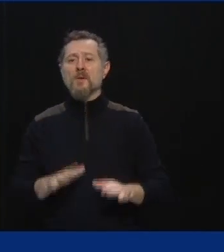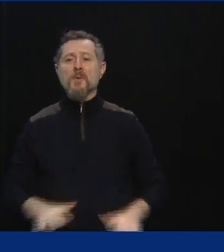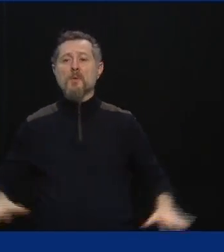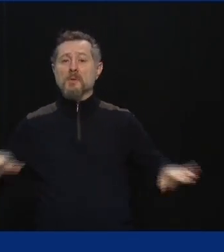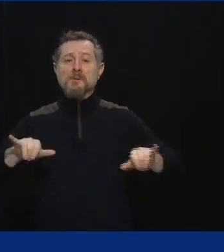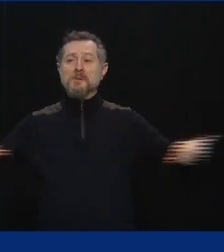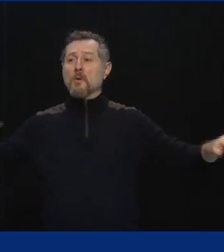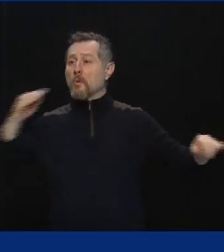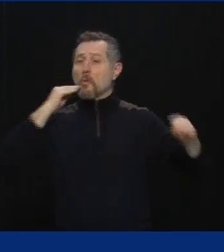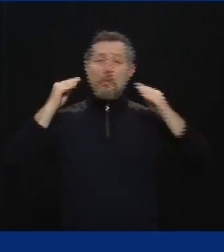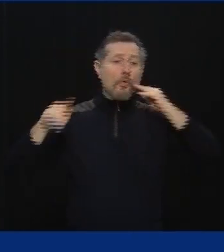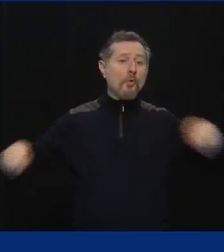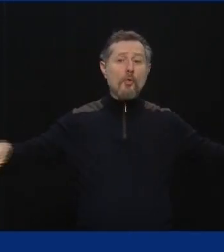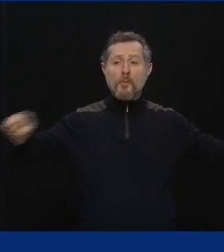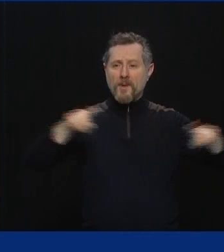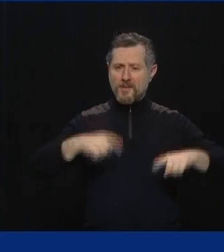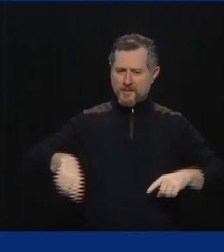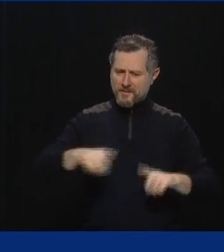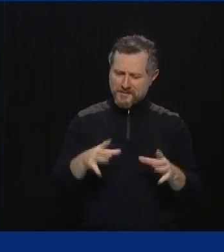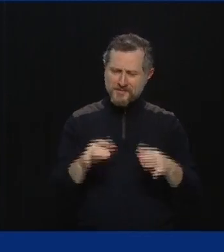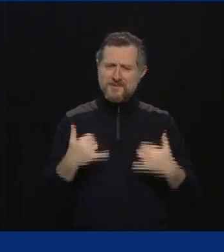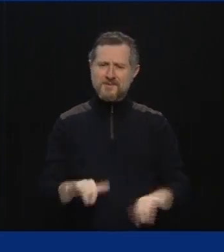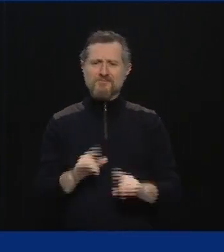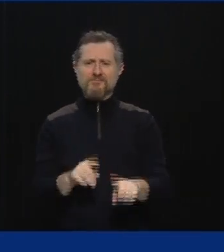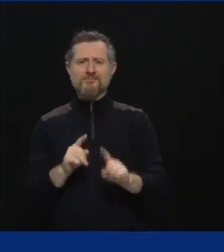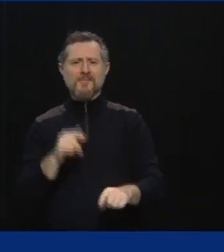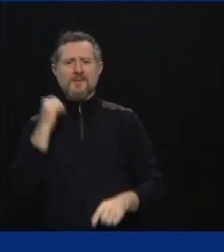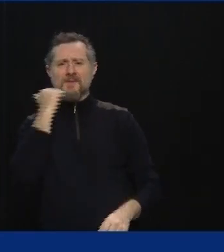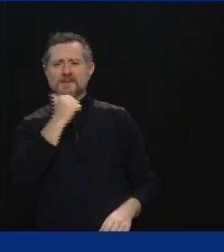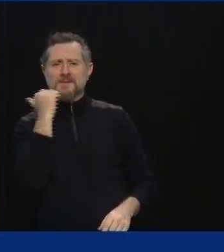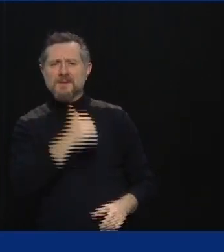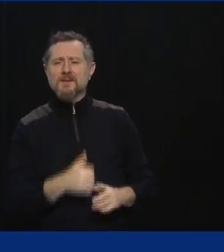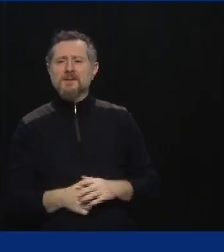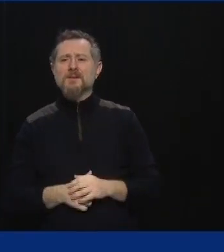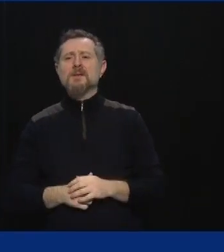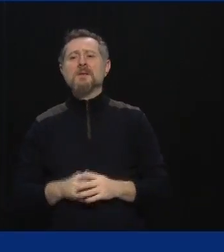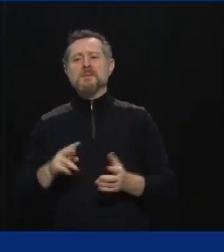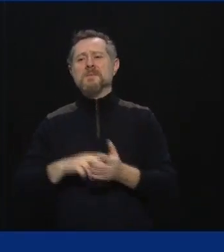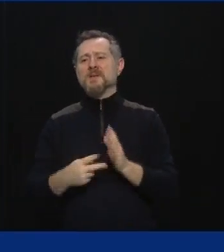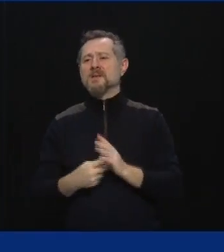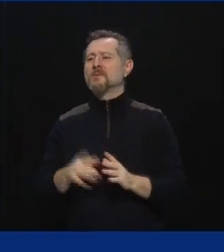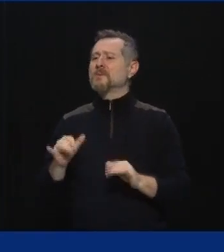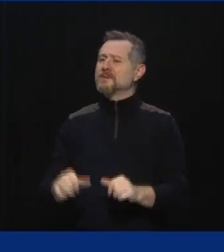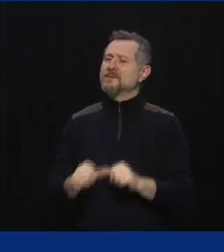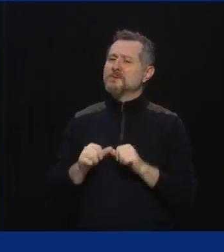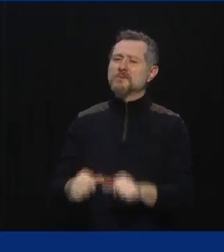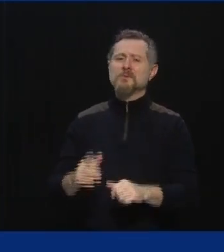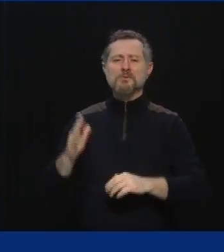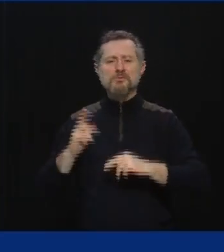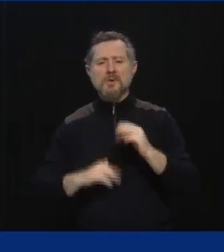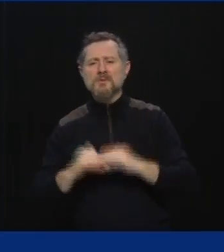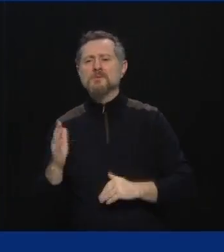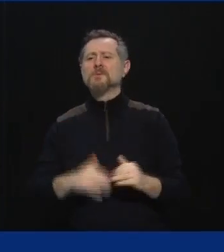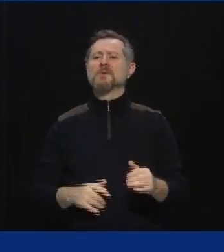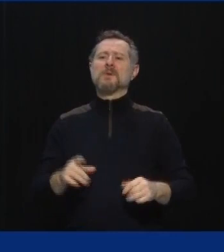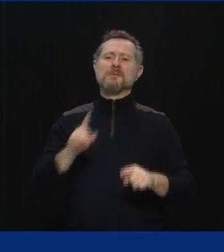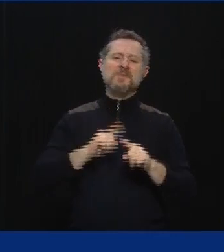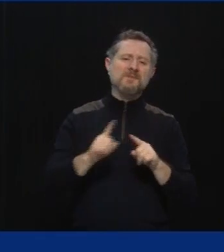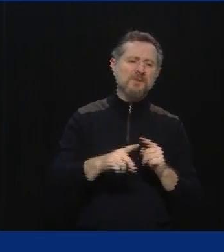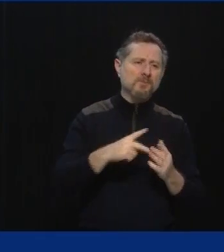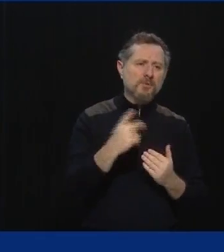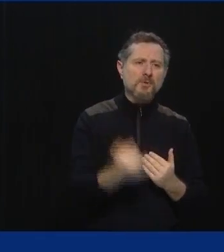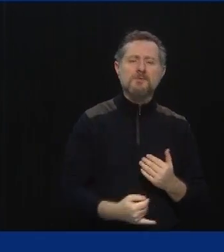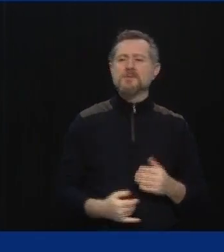staying home. They were there on their jobs. And the fact that we were able to continue doing construction and projects, great